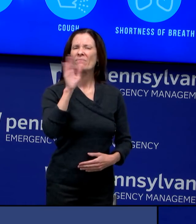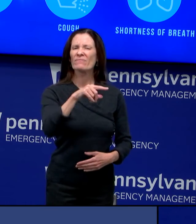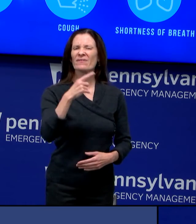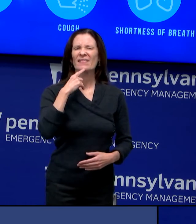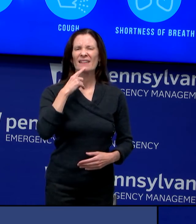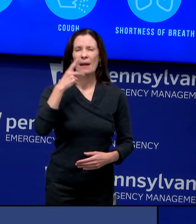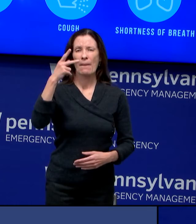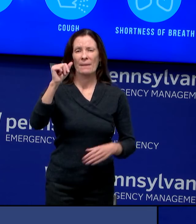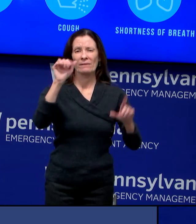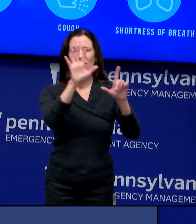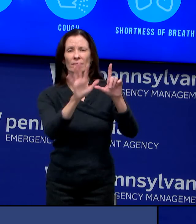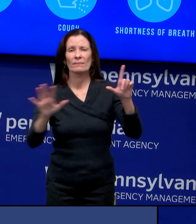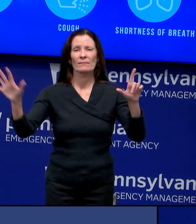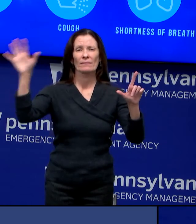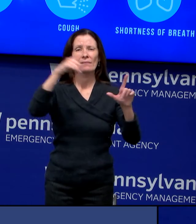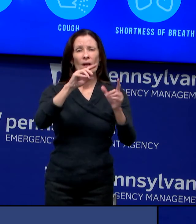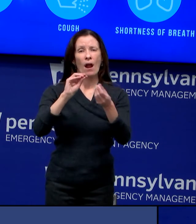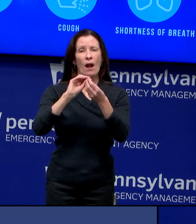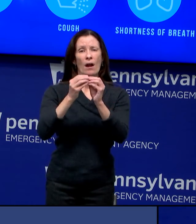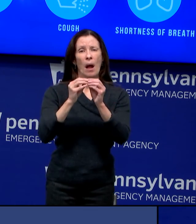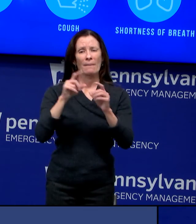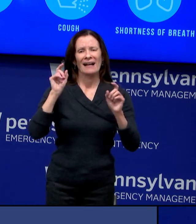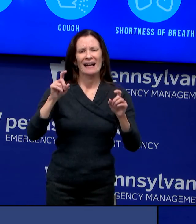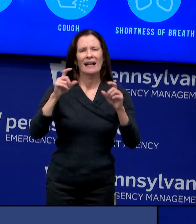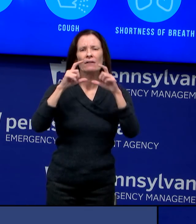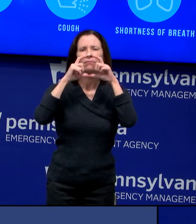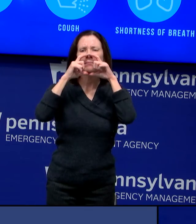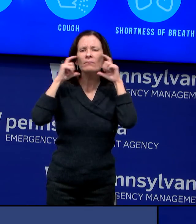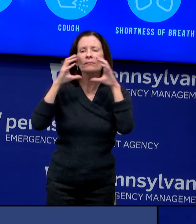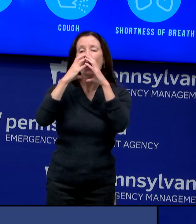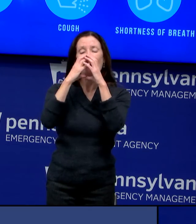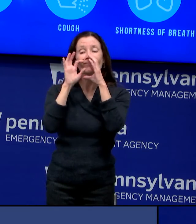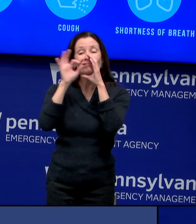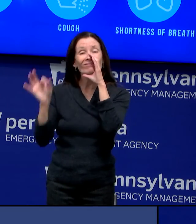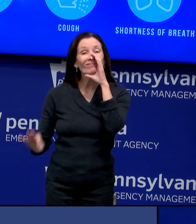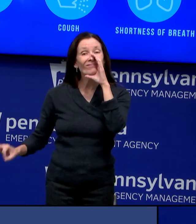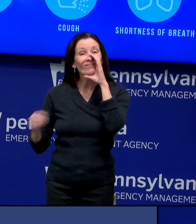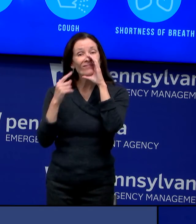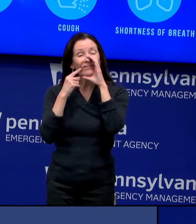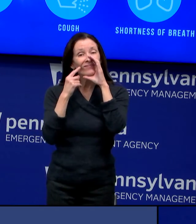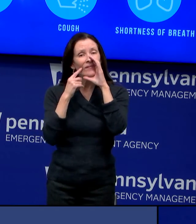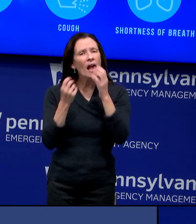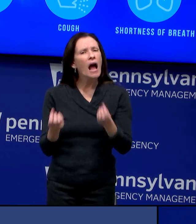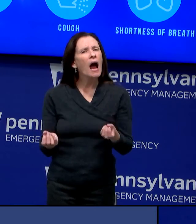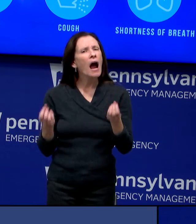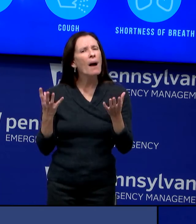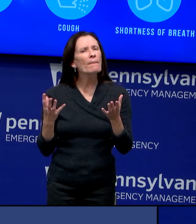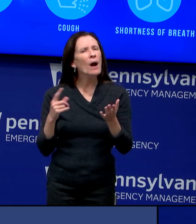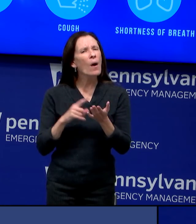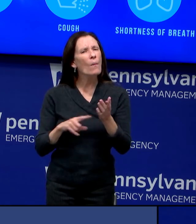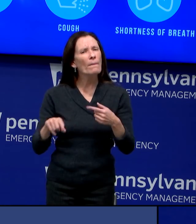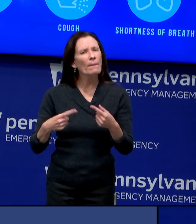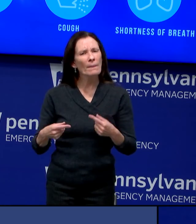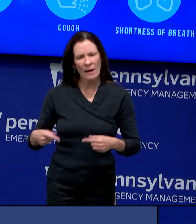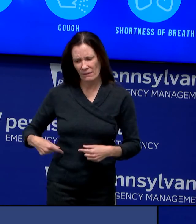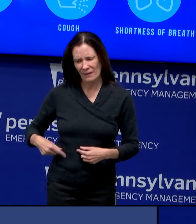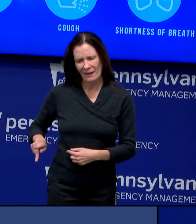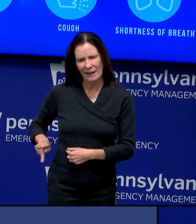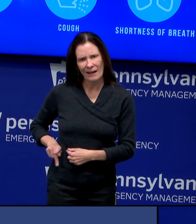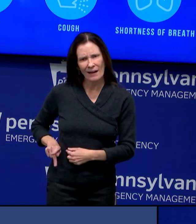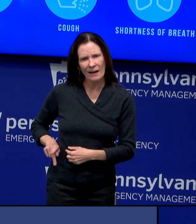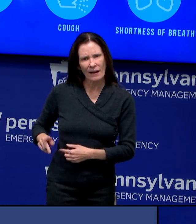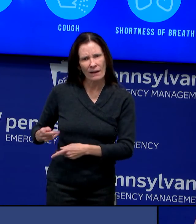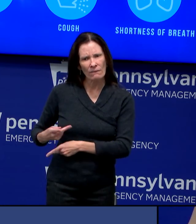dialysis machines? More and more people are experiencing kidney failure as a result of the virus, and some cities say their hospitals are scrambling to meet that